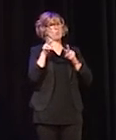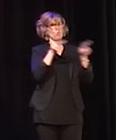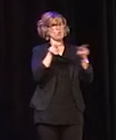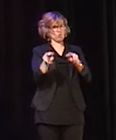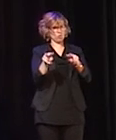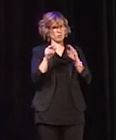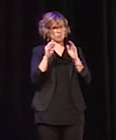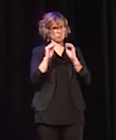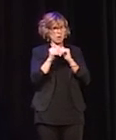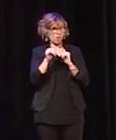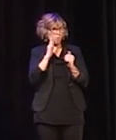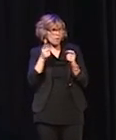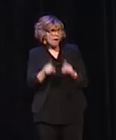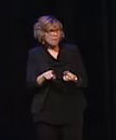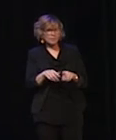transpire?